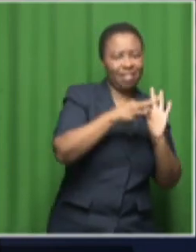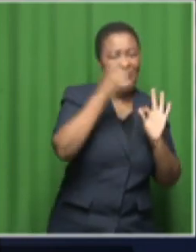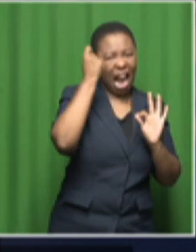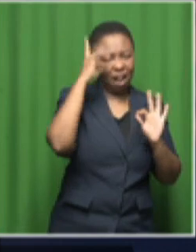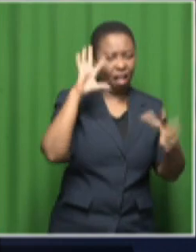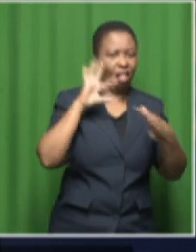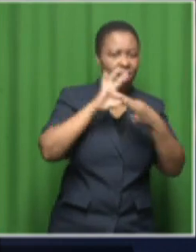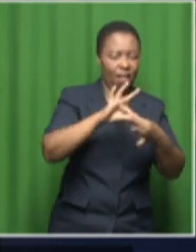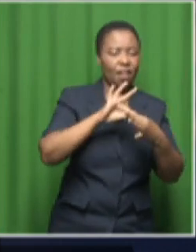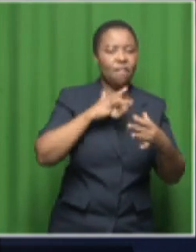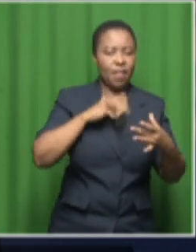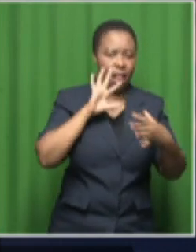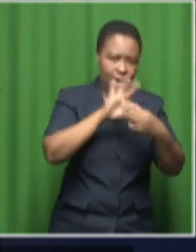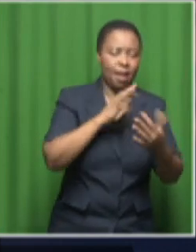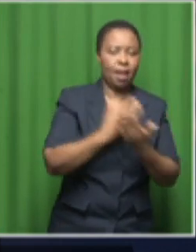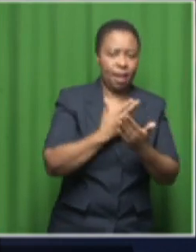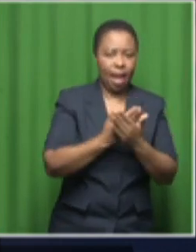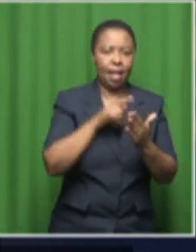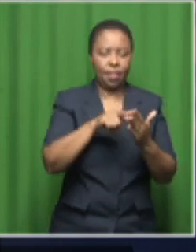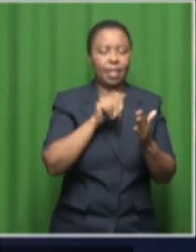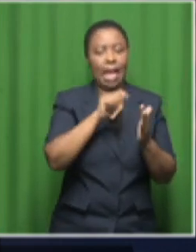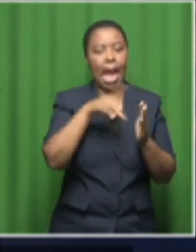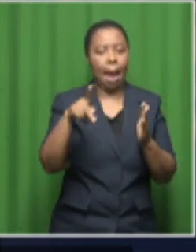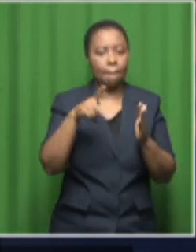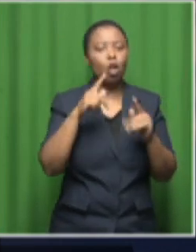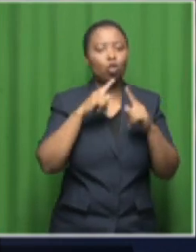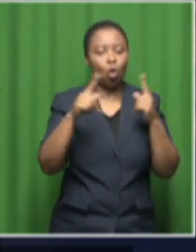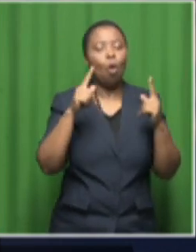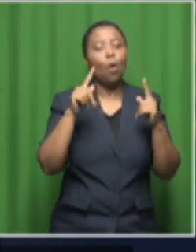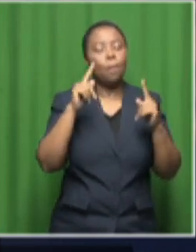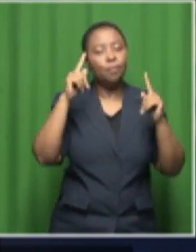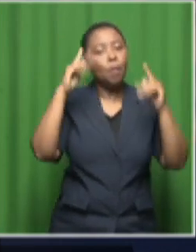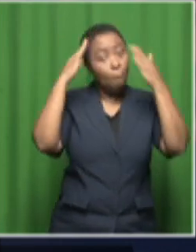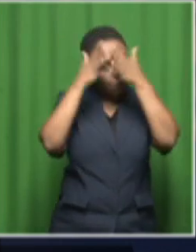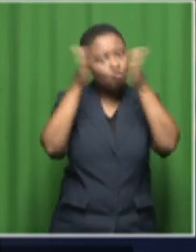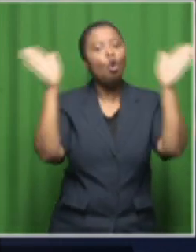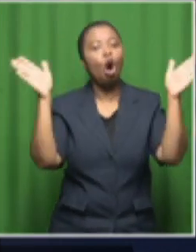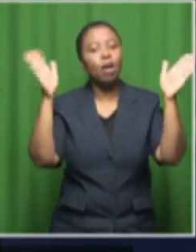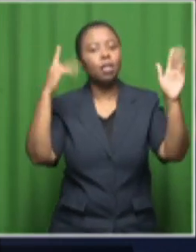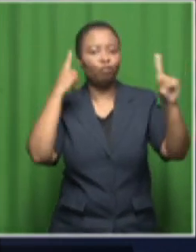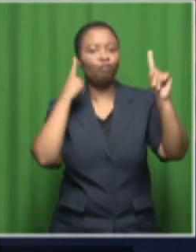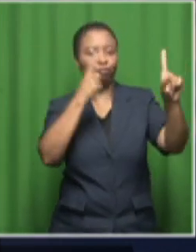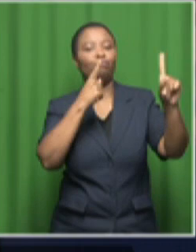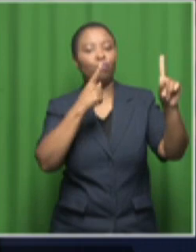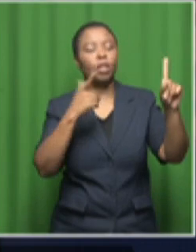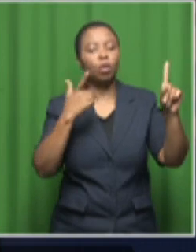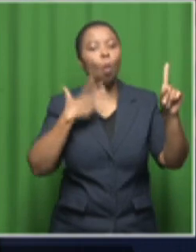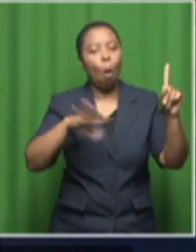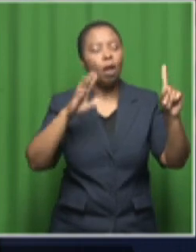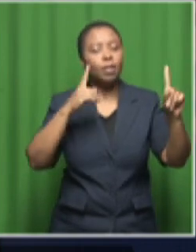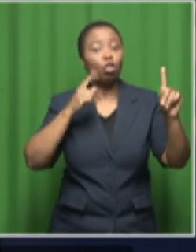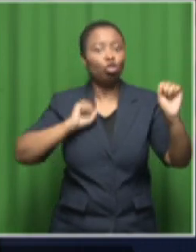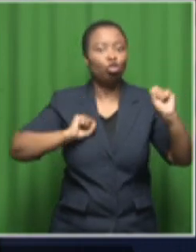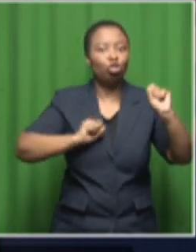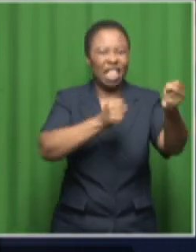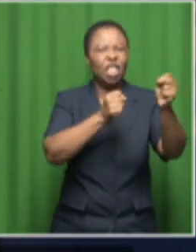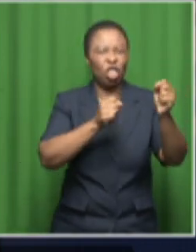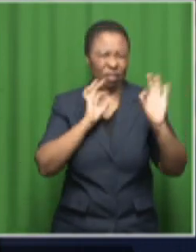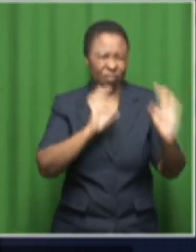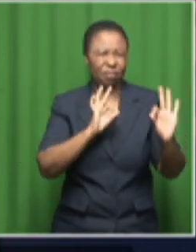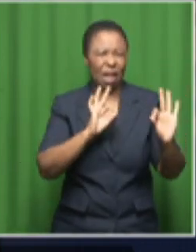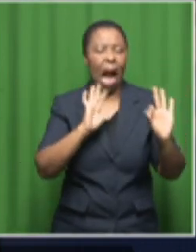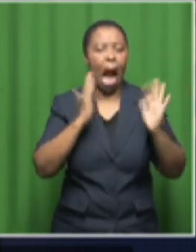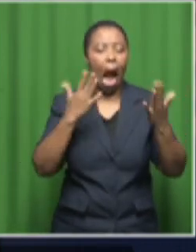this. So definitely there are broader intentions, but we're trying to be very intentional and strategic in our approach of how